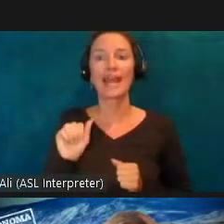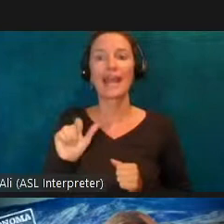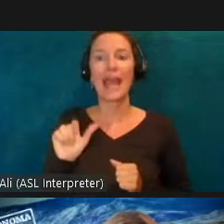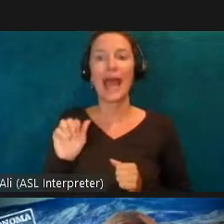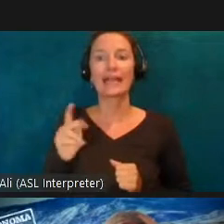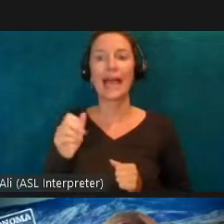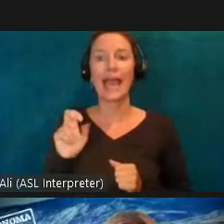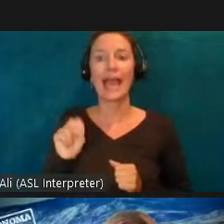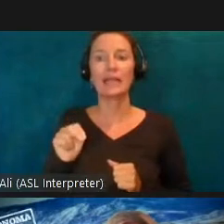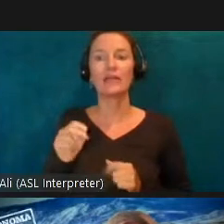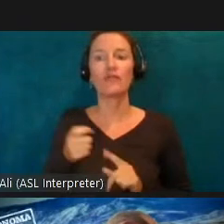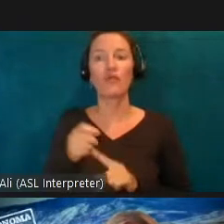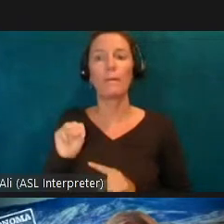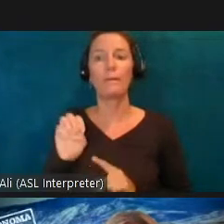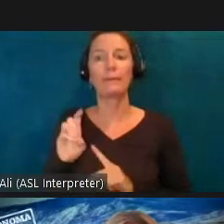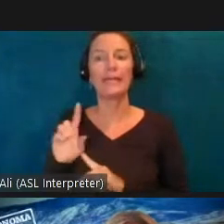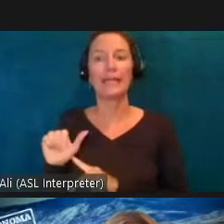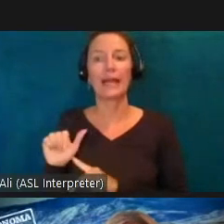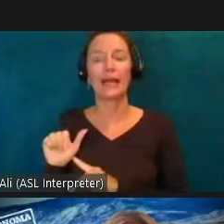us?